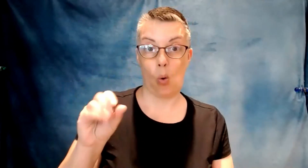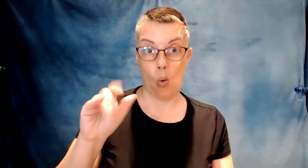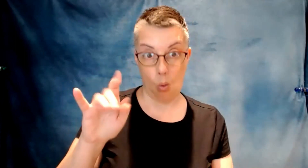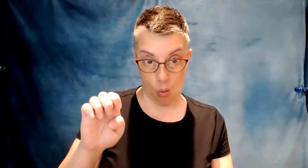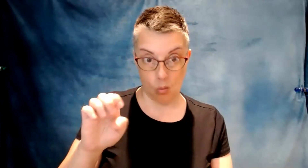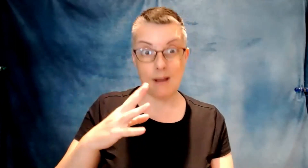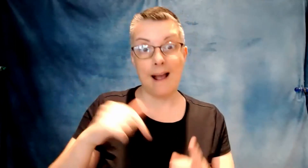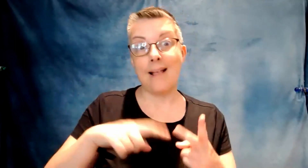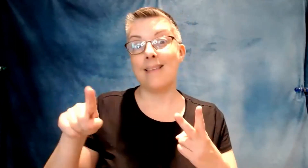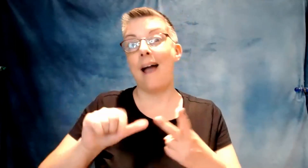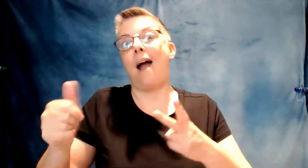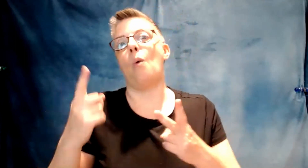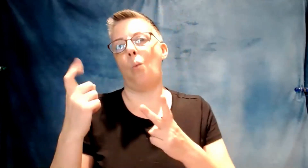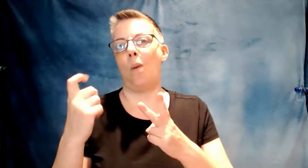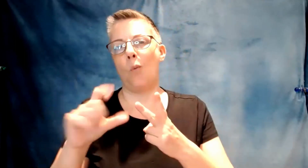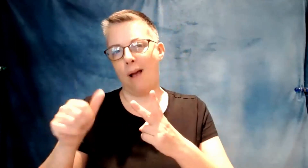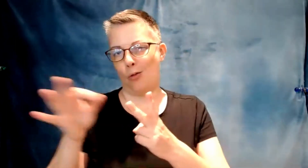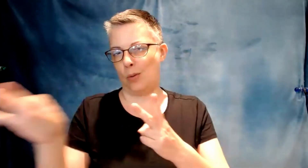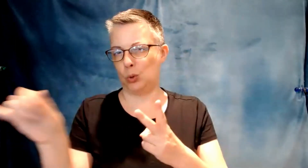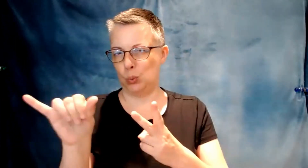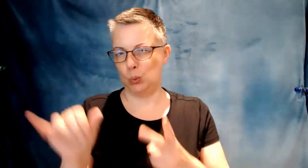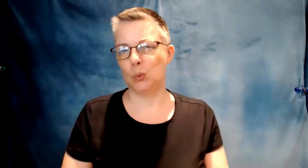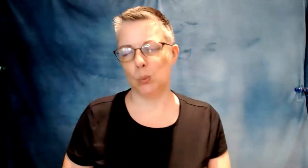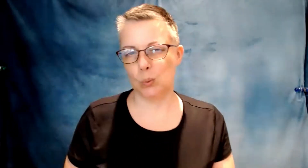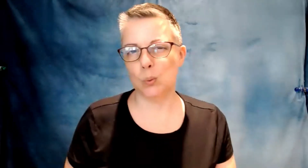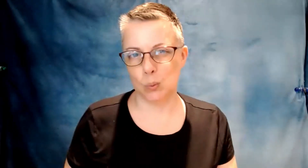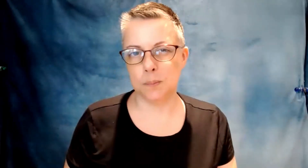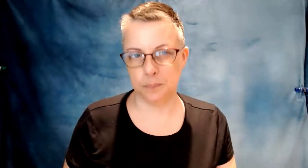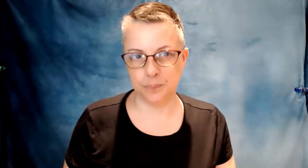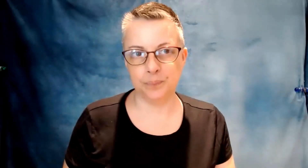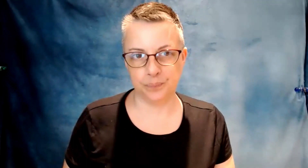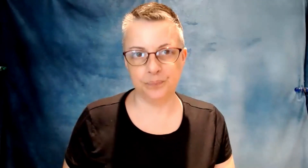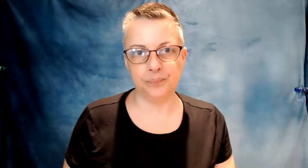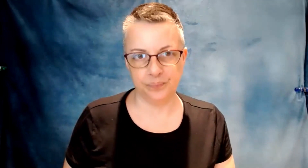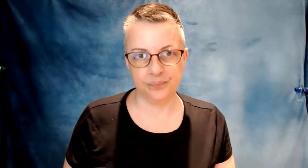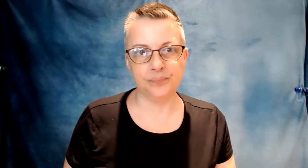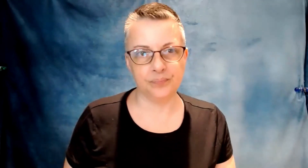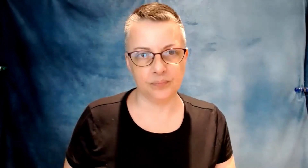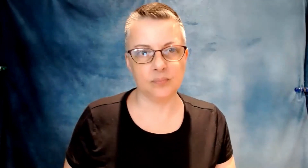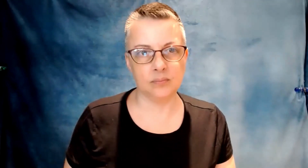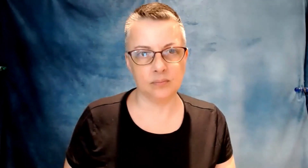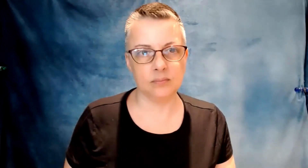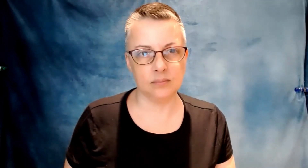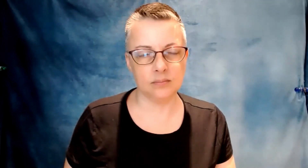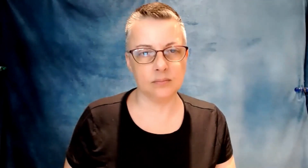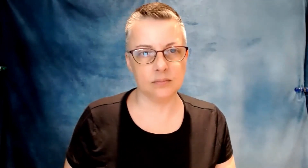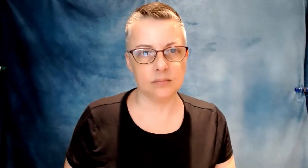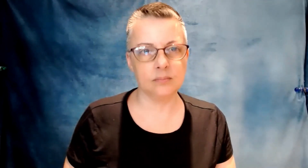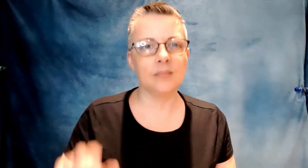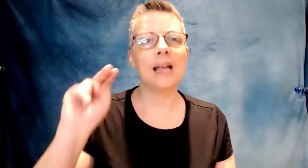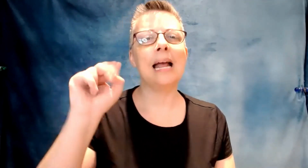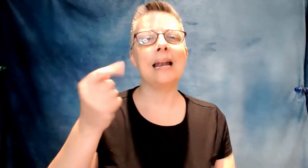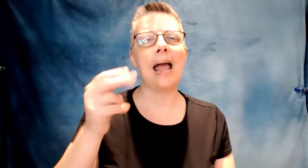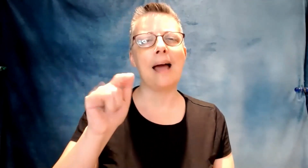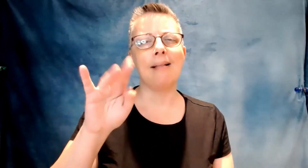one more other language. And for me,